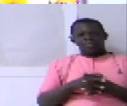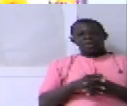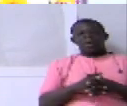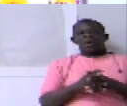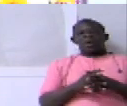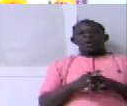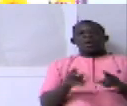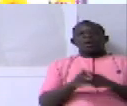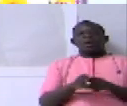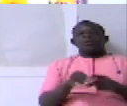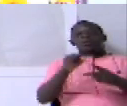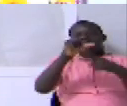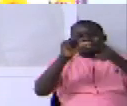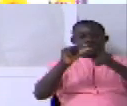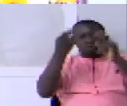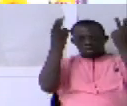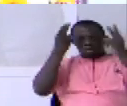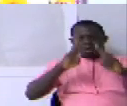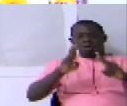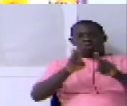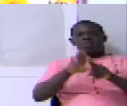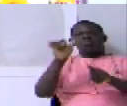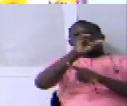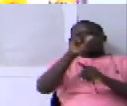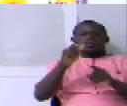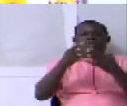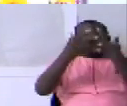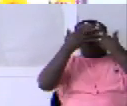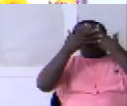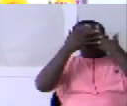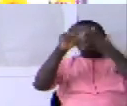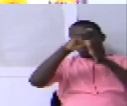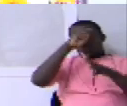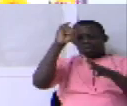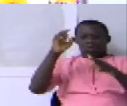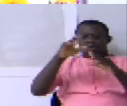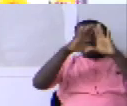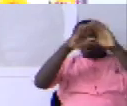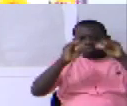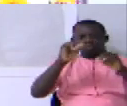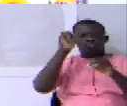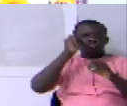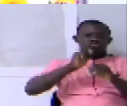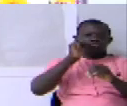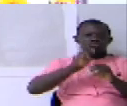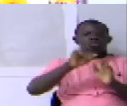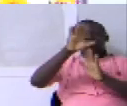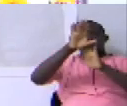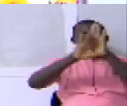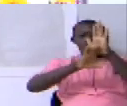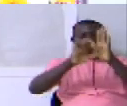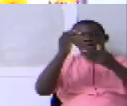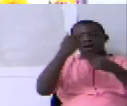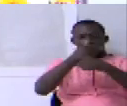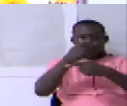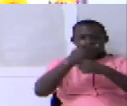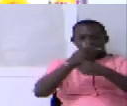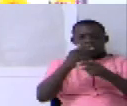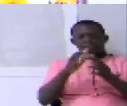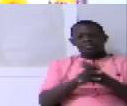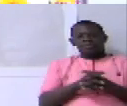instruments that pertain to the prison service, the Constitution of the Gambia,